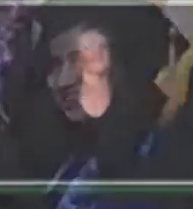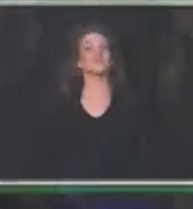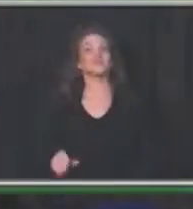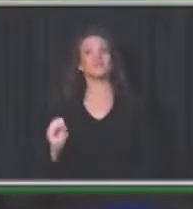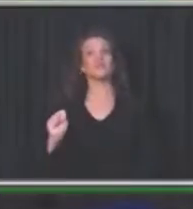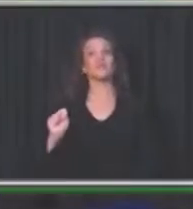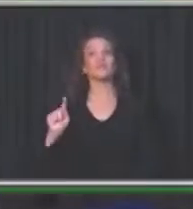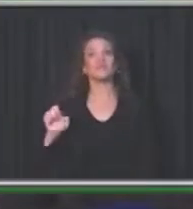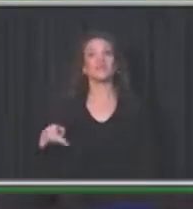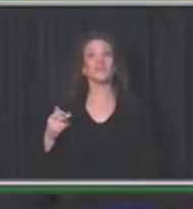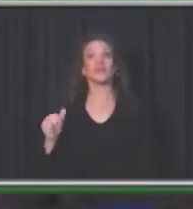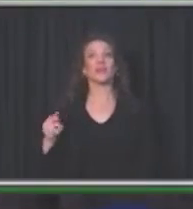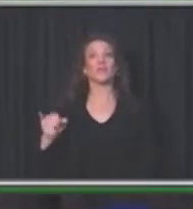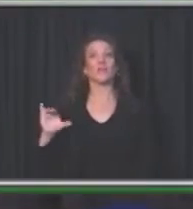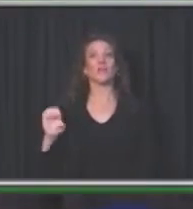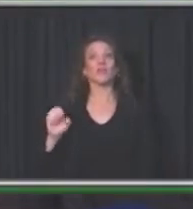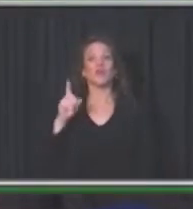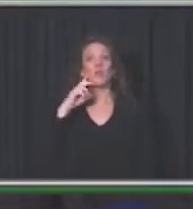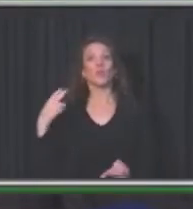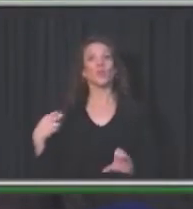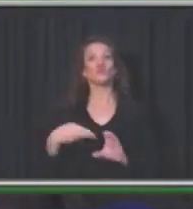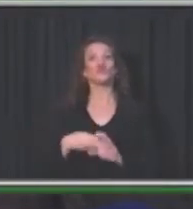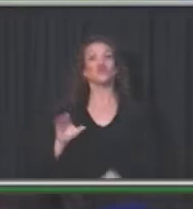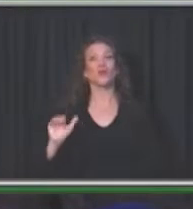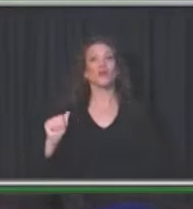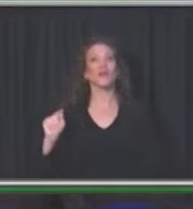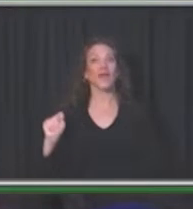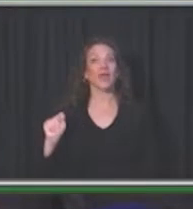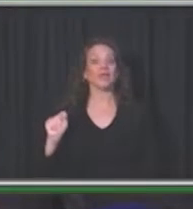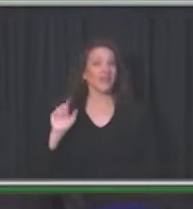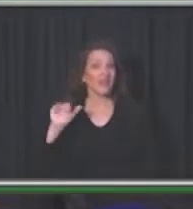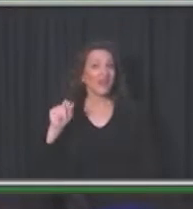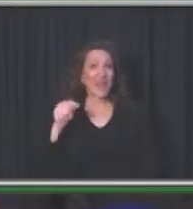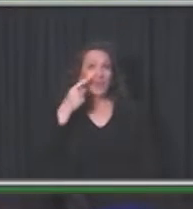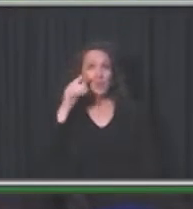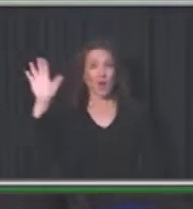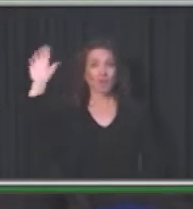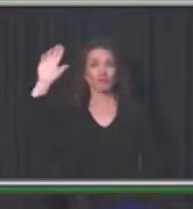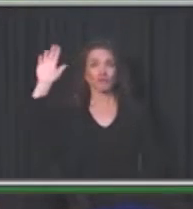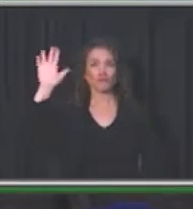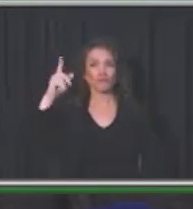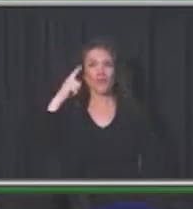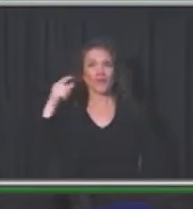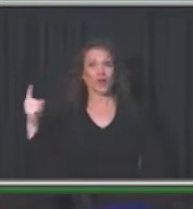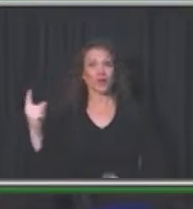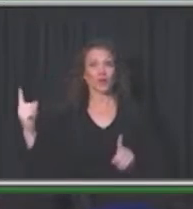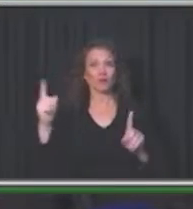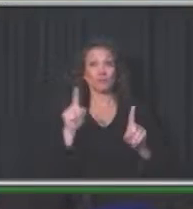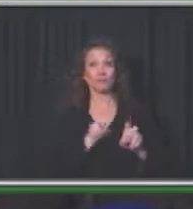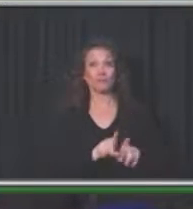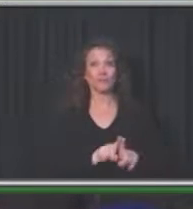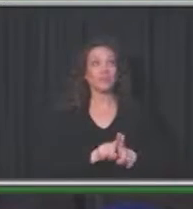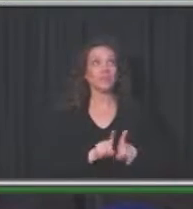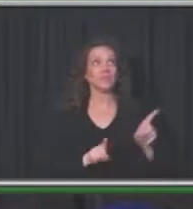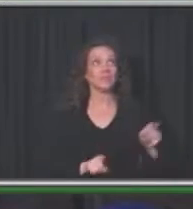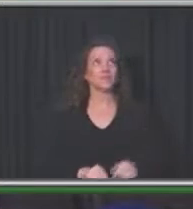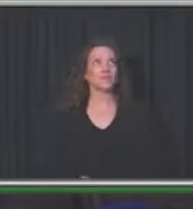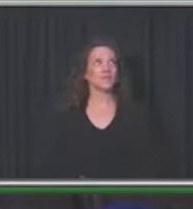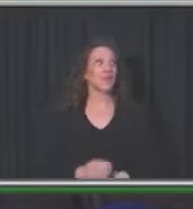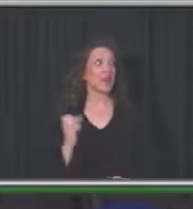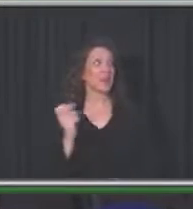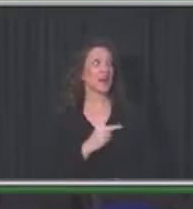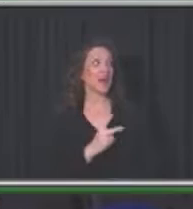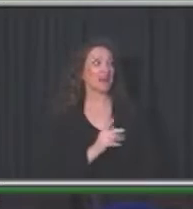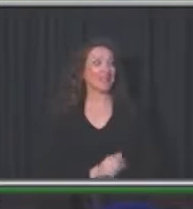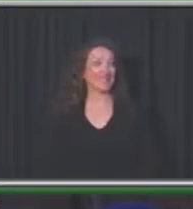Stephanie is going to join Kat in the audience. Kat, would you please wave so Stephanie can see you? Back there, do you see her?